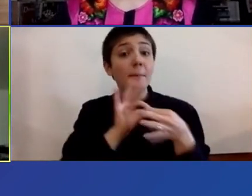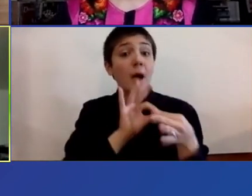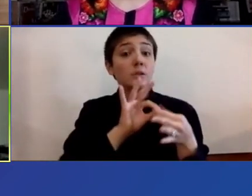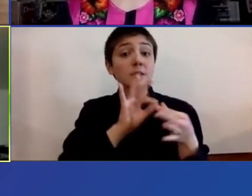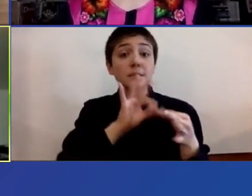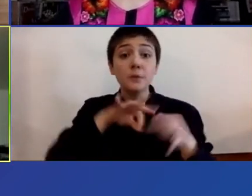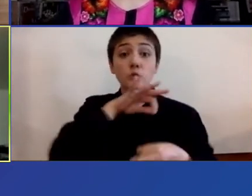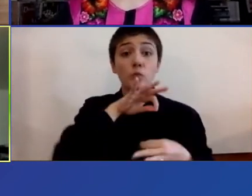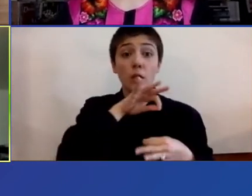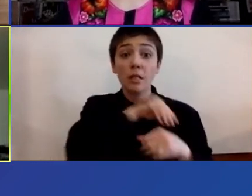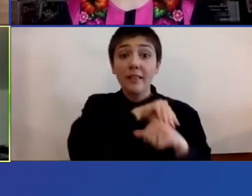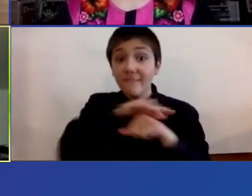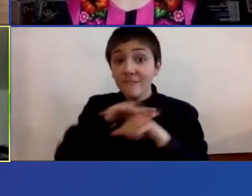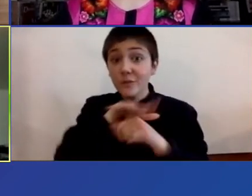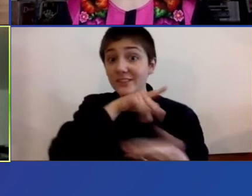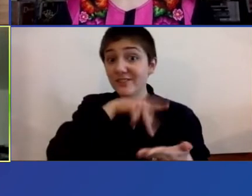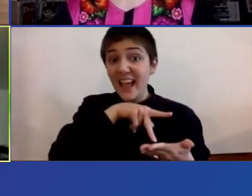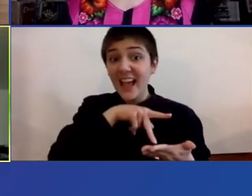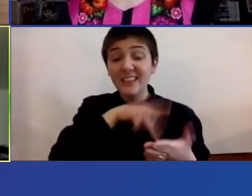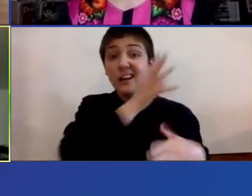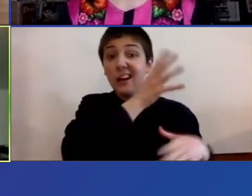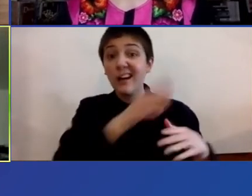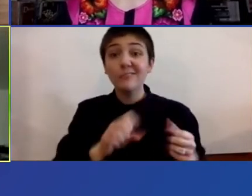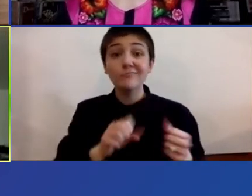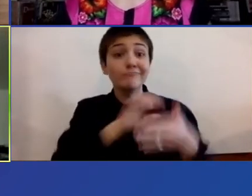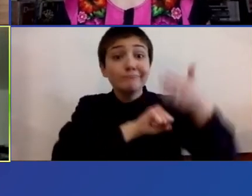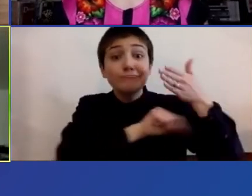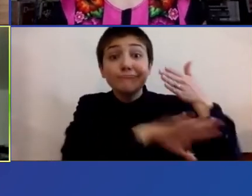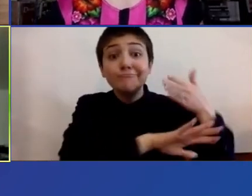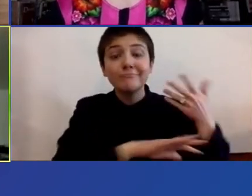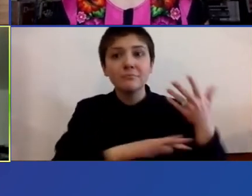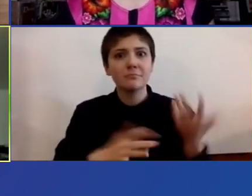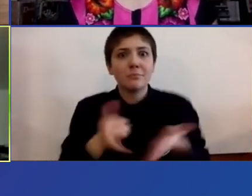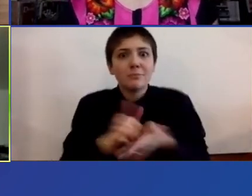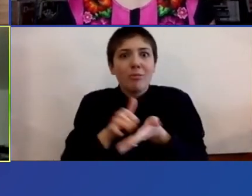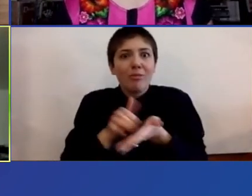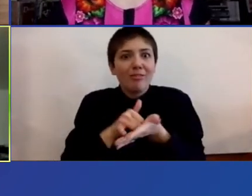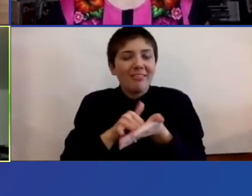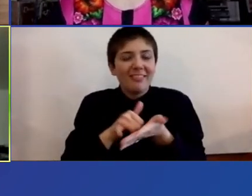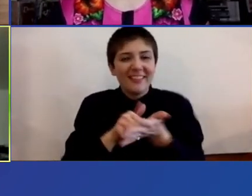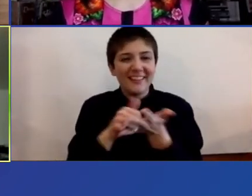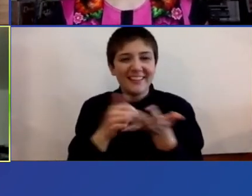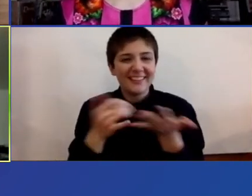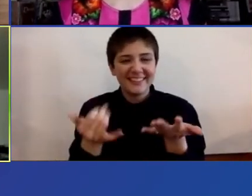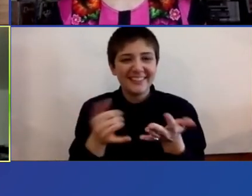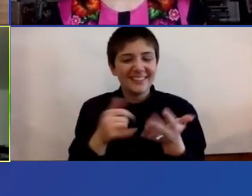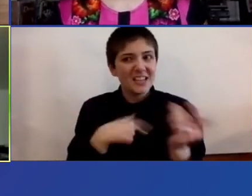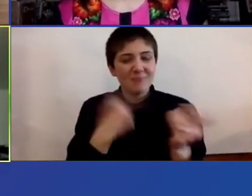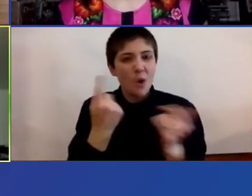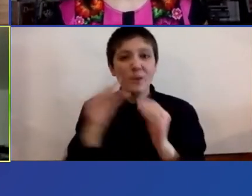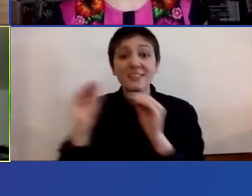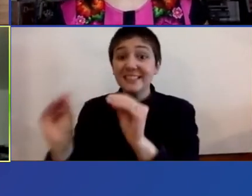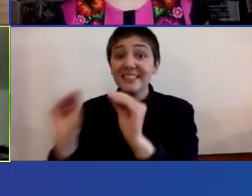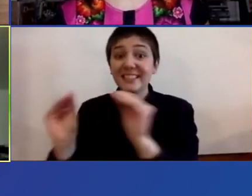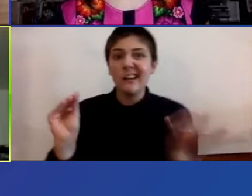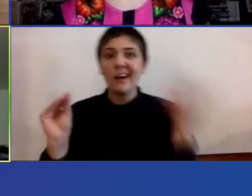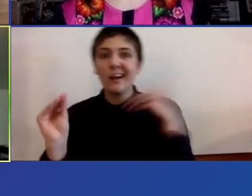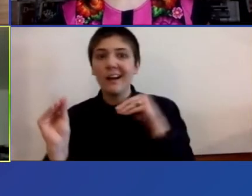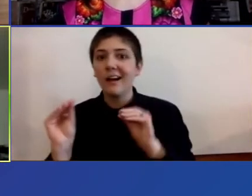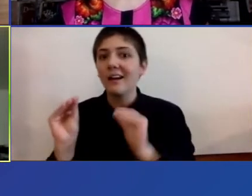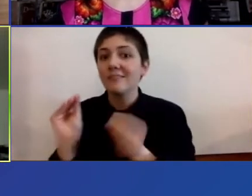spiritual elements, of it. It's so central to